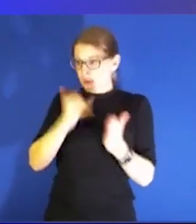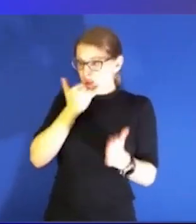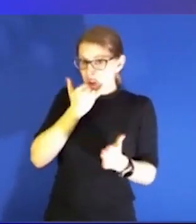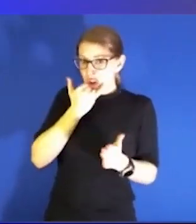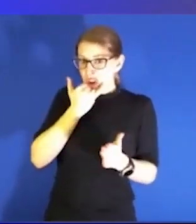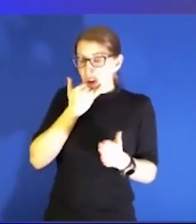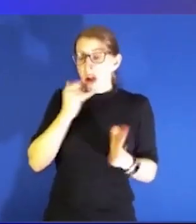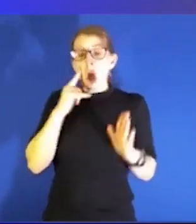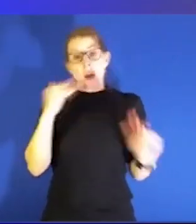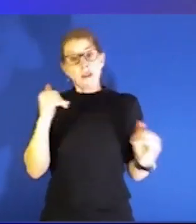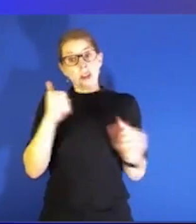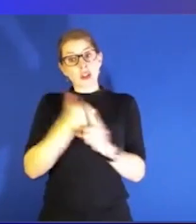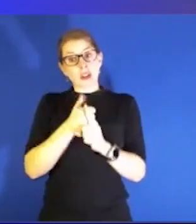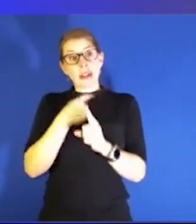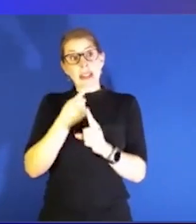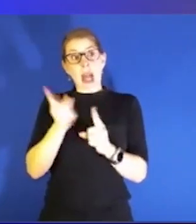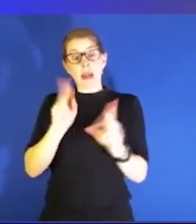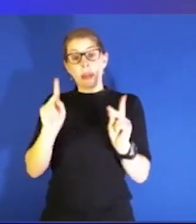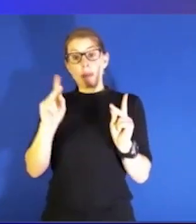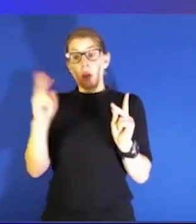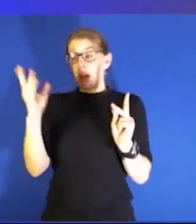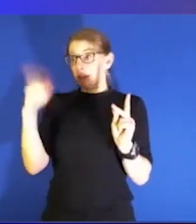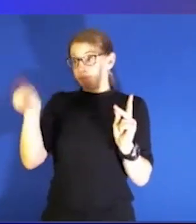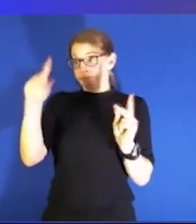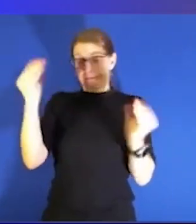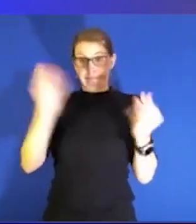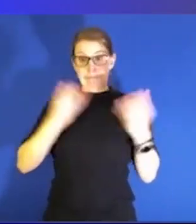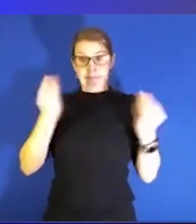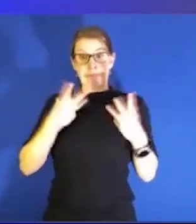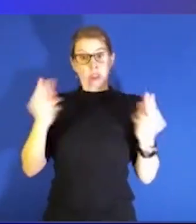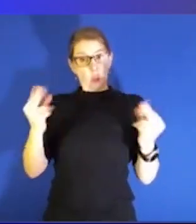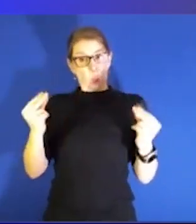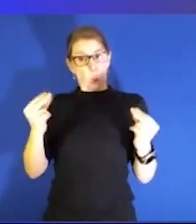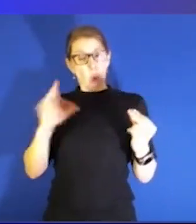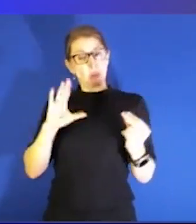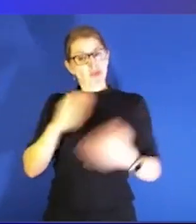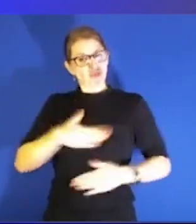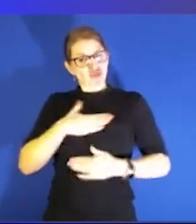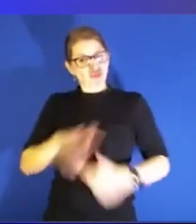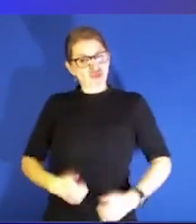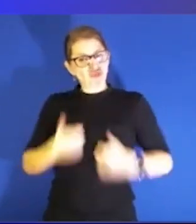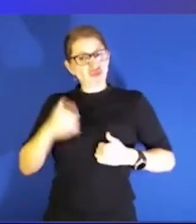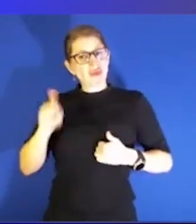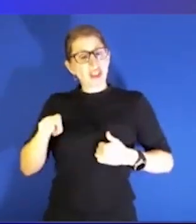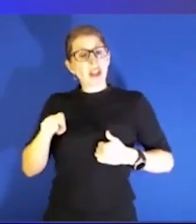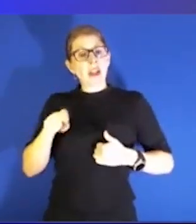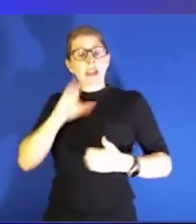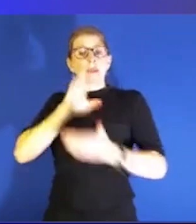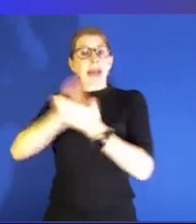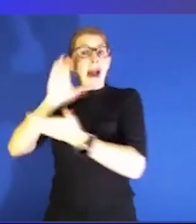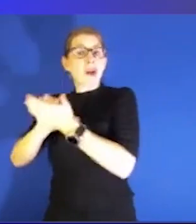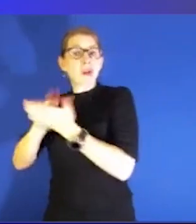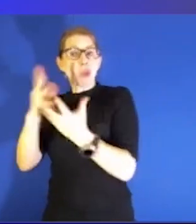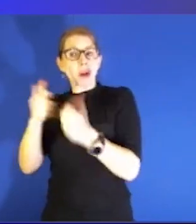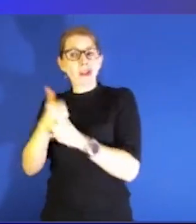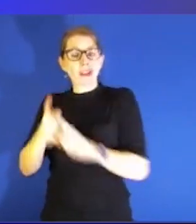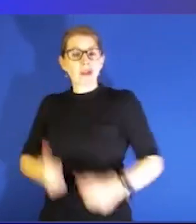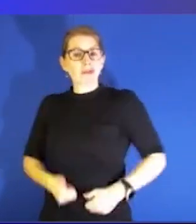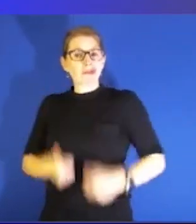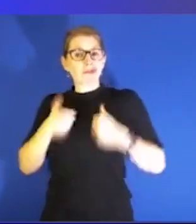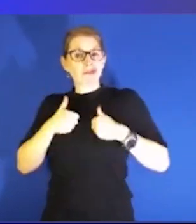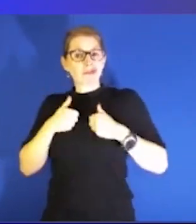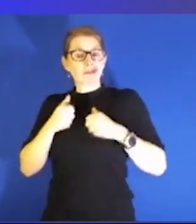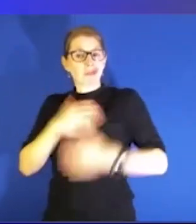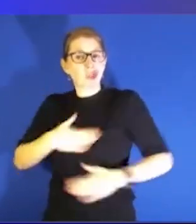yourself, and those around you will tell you, no, of course, you need to live your life, and your spouse would want you to live a good life.